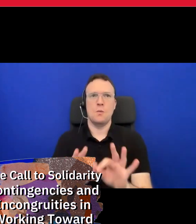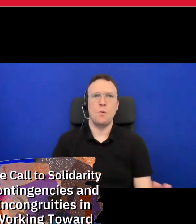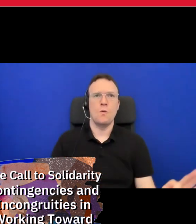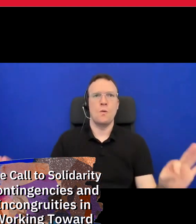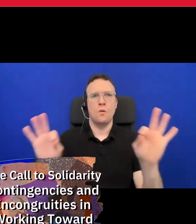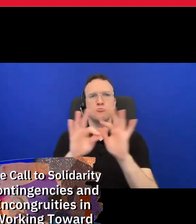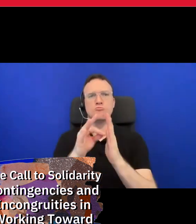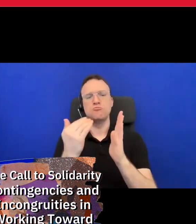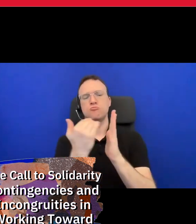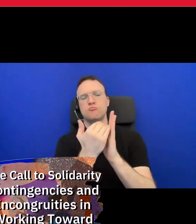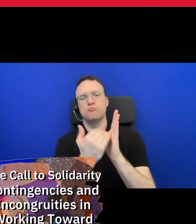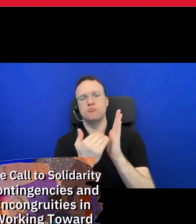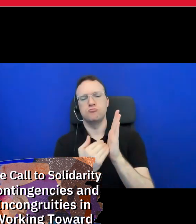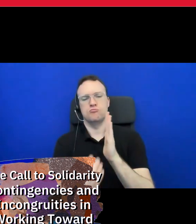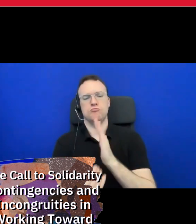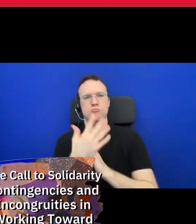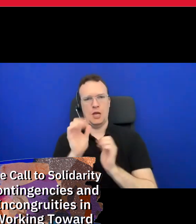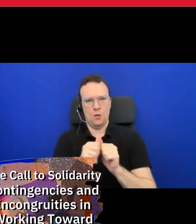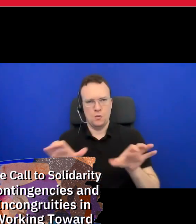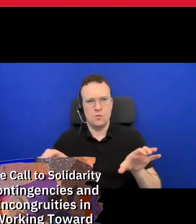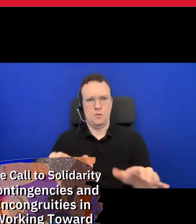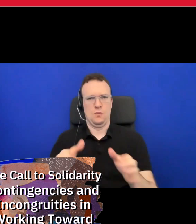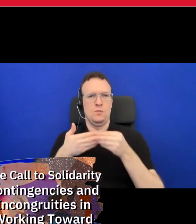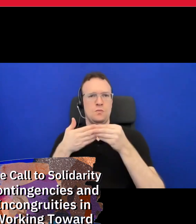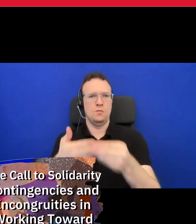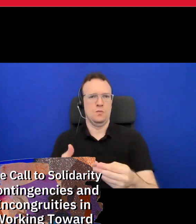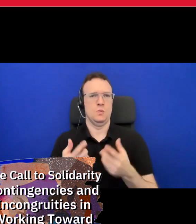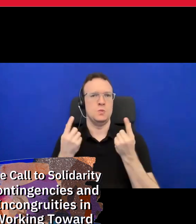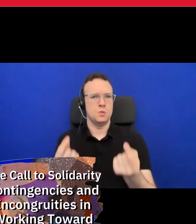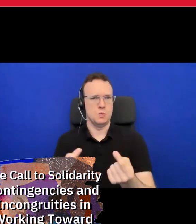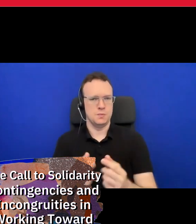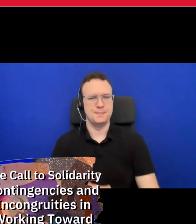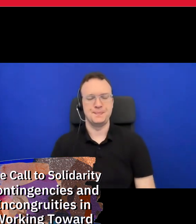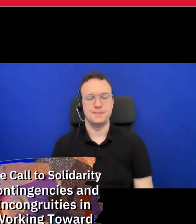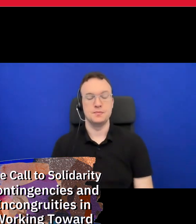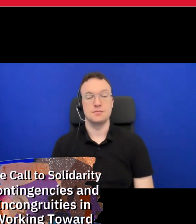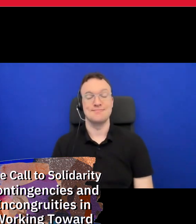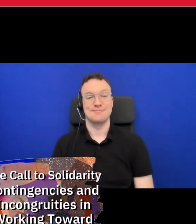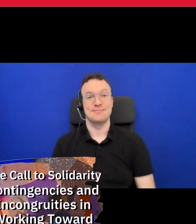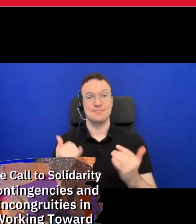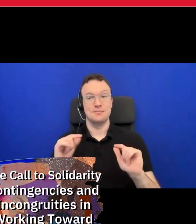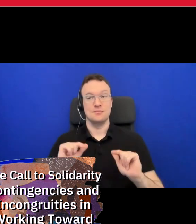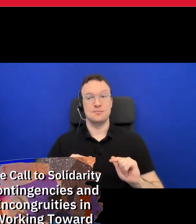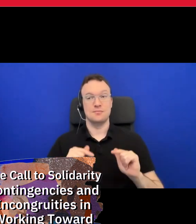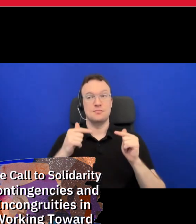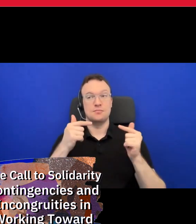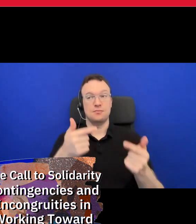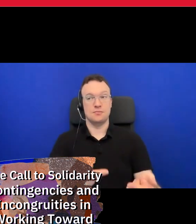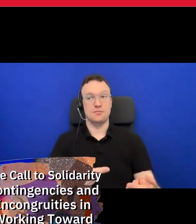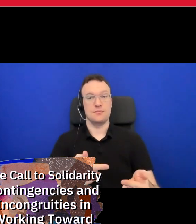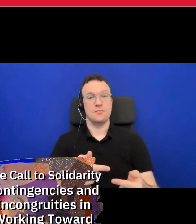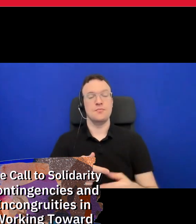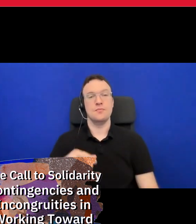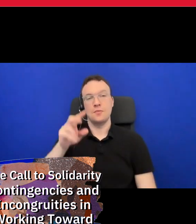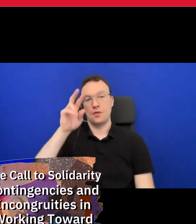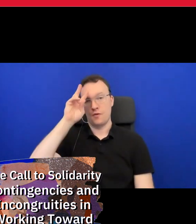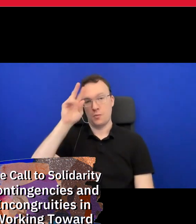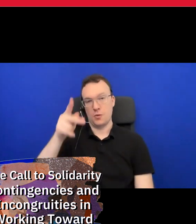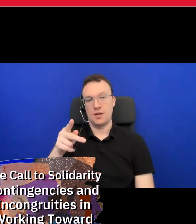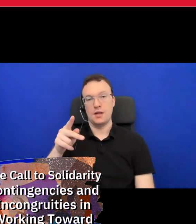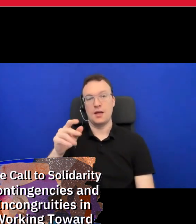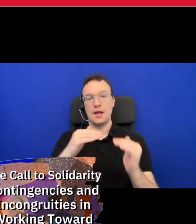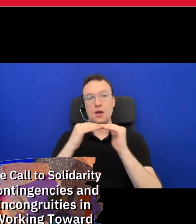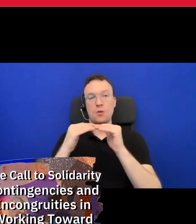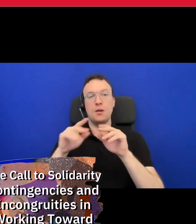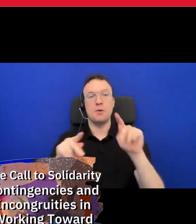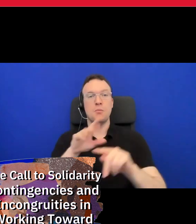direction forward for all of us. And on that note now, I will turn to the Vice President, Equity, People,